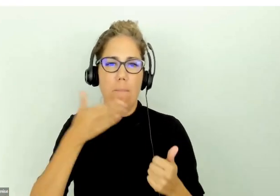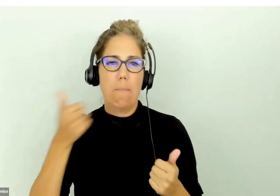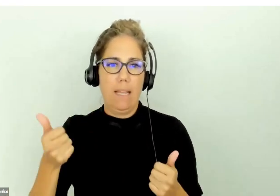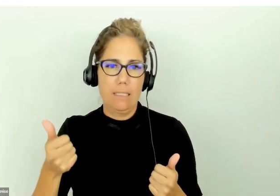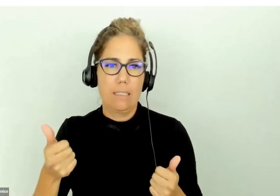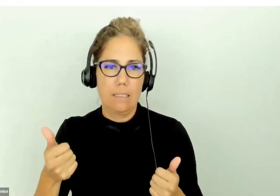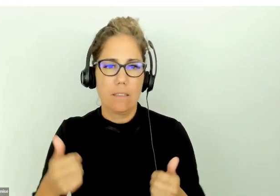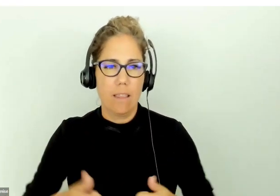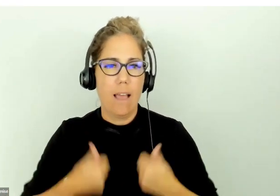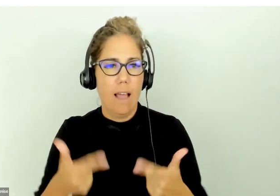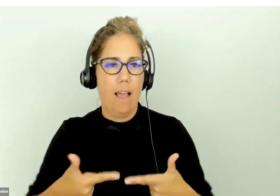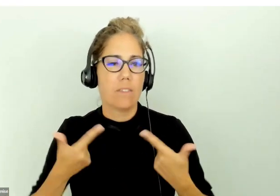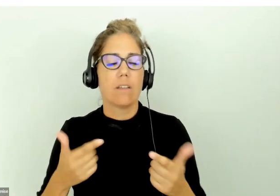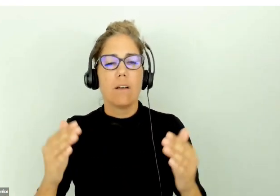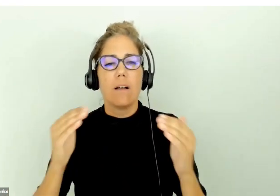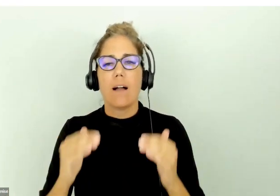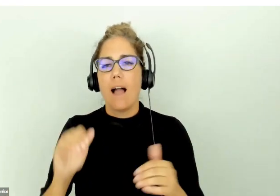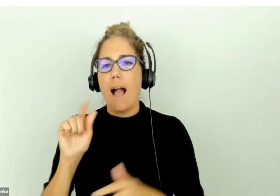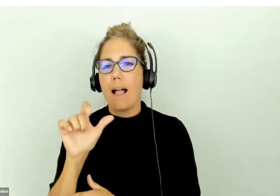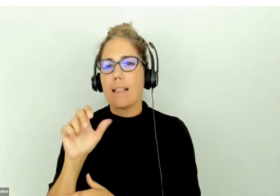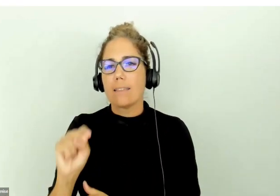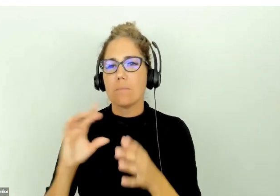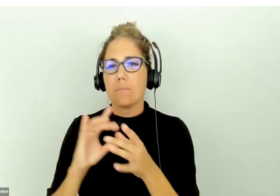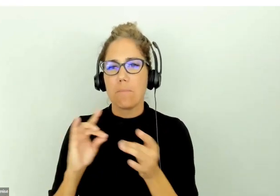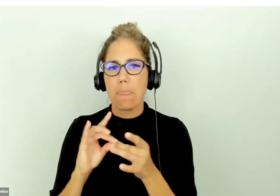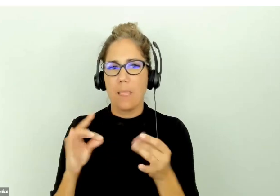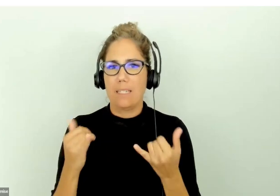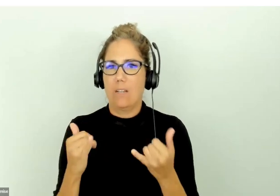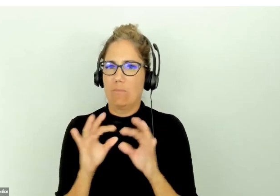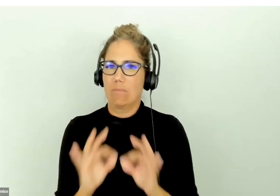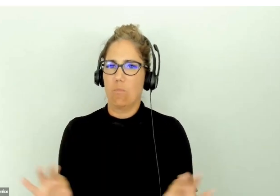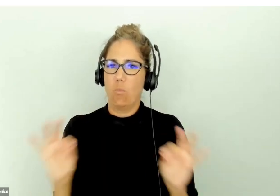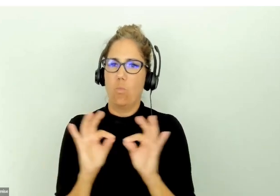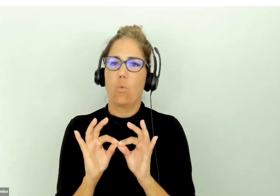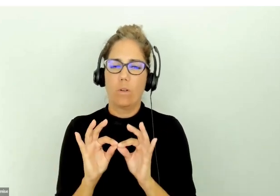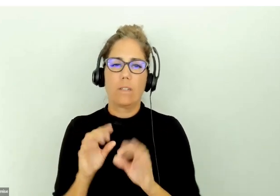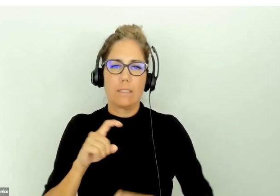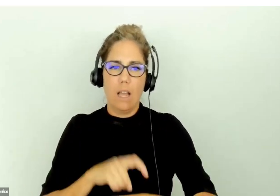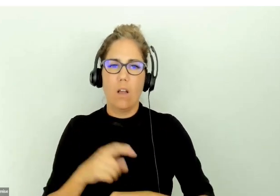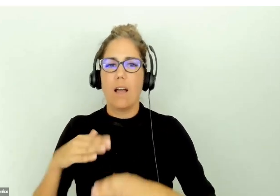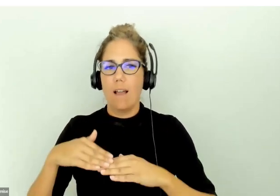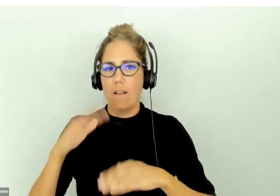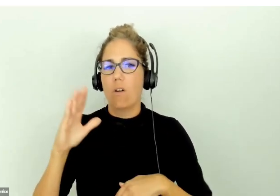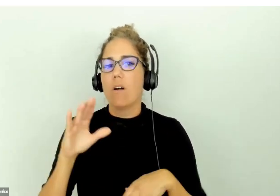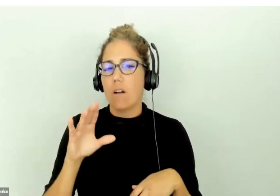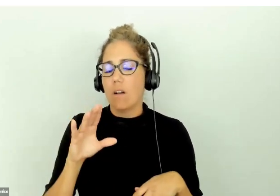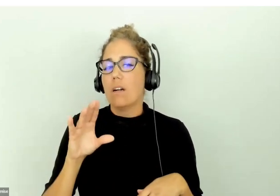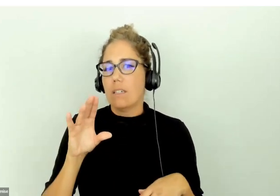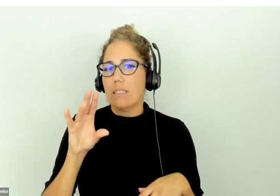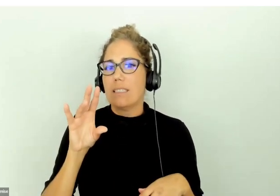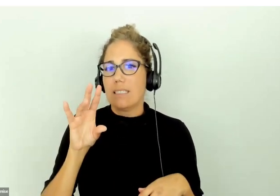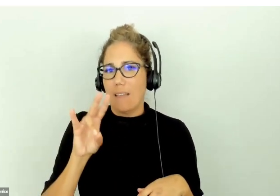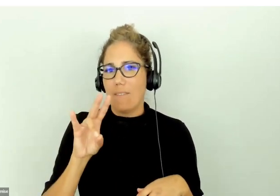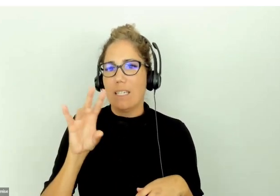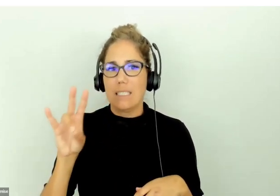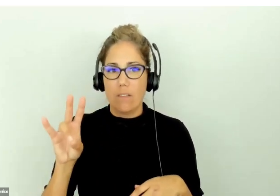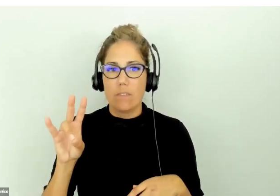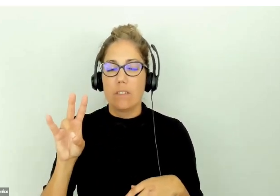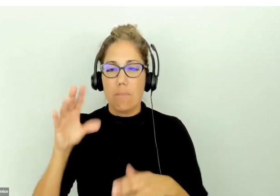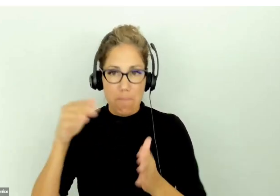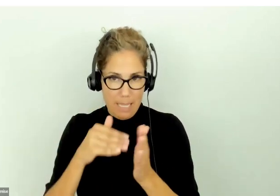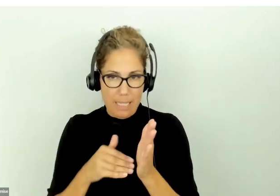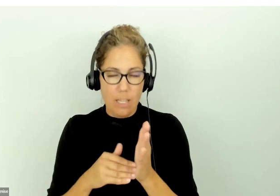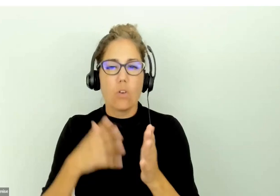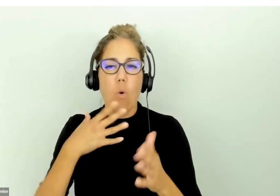And as Allison also mentioned, we're at a critical time when we have over 77 million